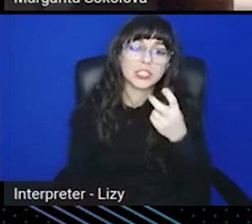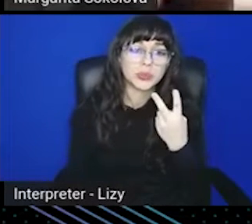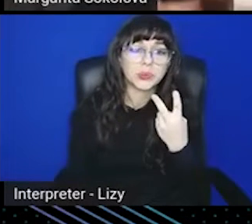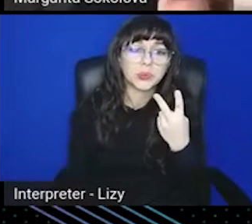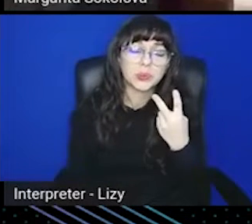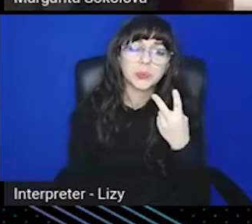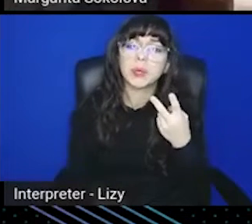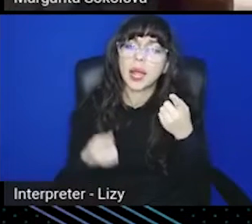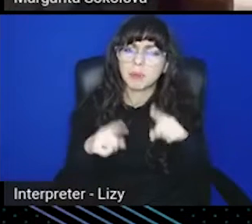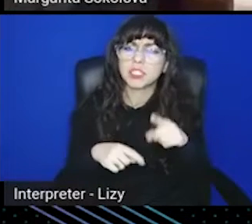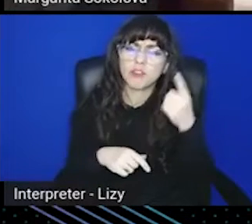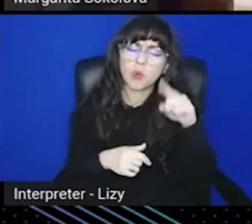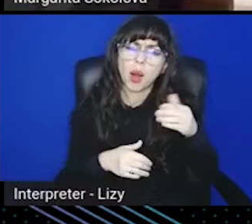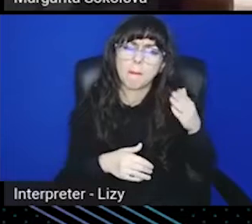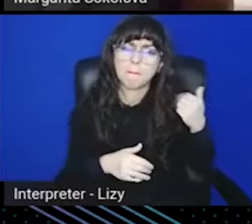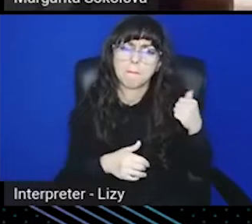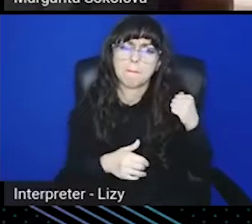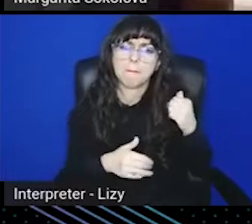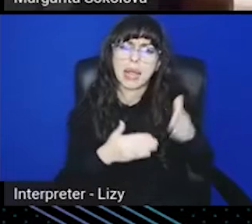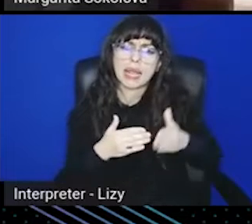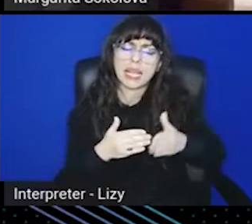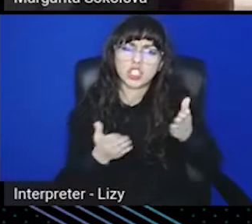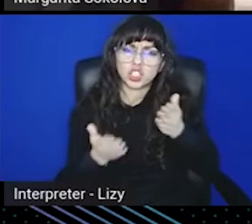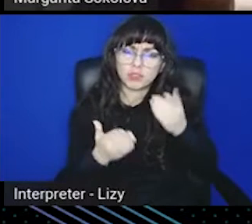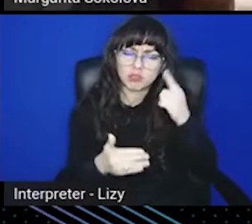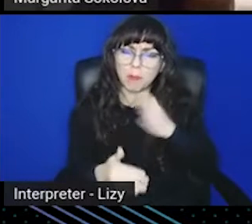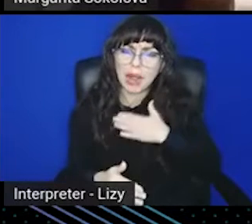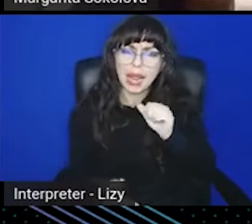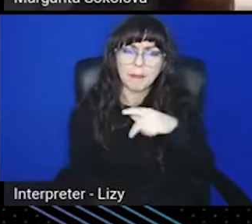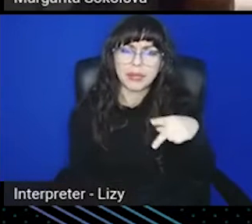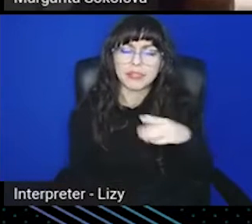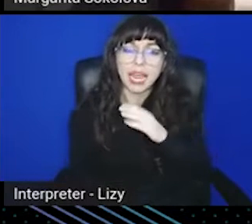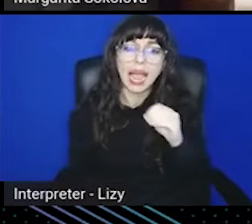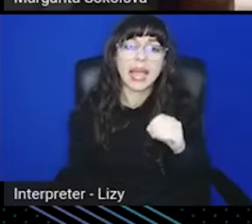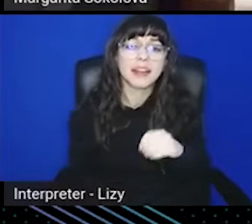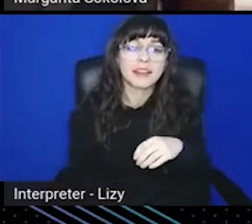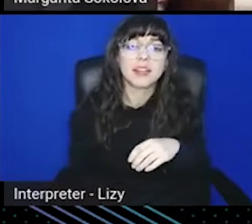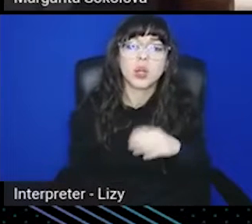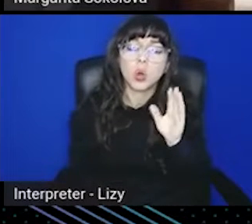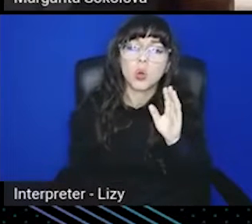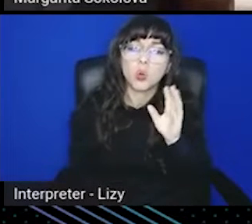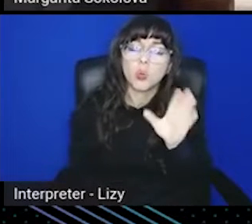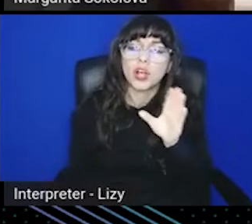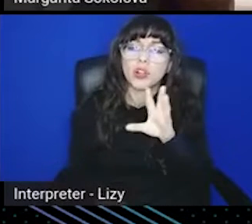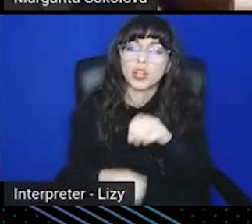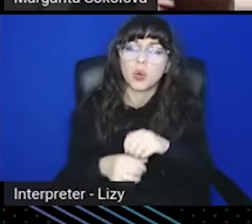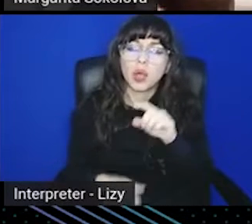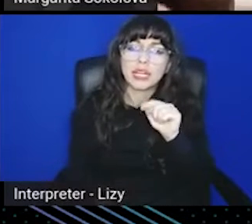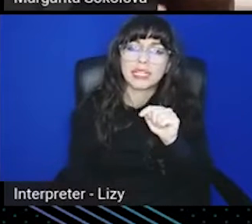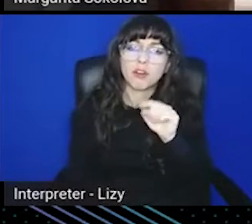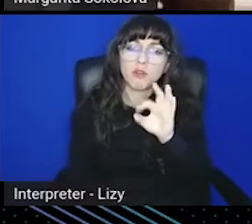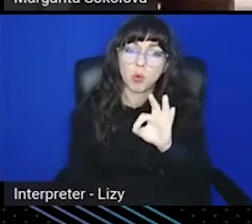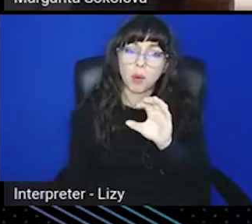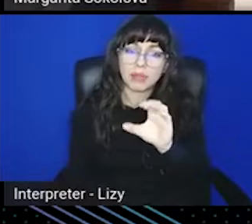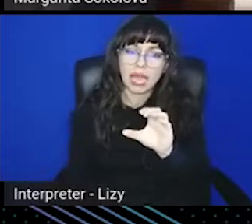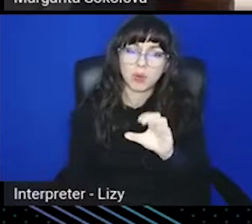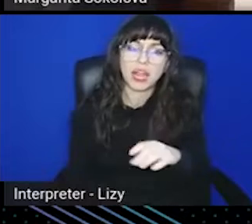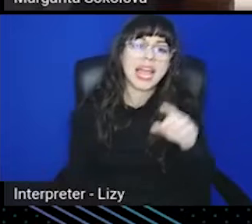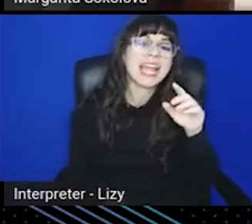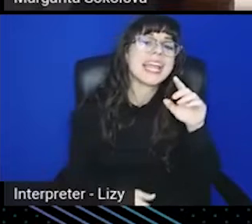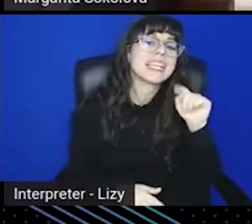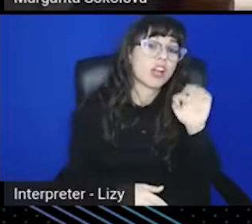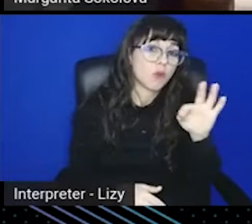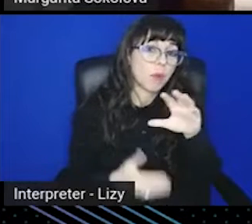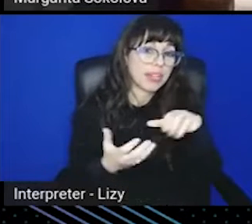backend services for my application, and the preview environment will also spin up its own Terraform Cloud workspace. All